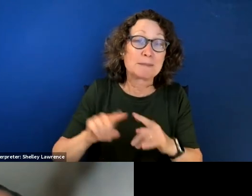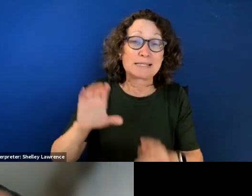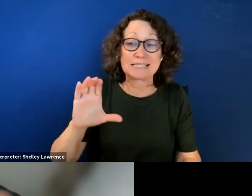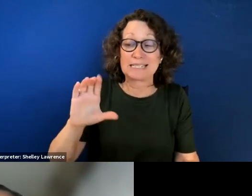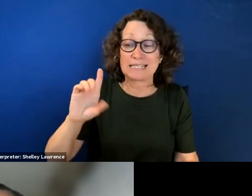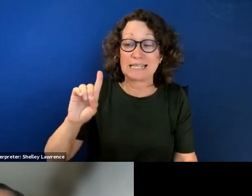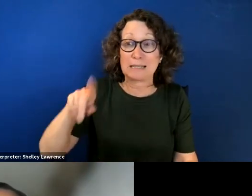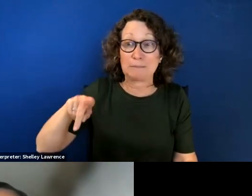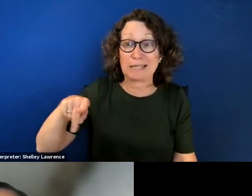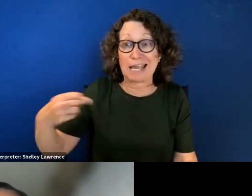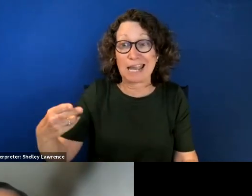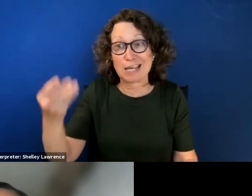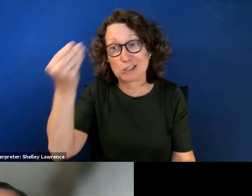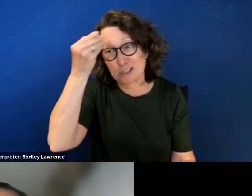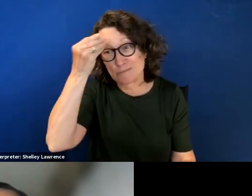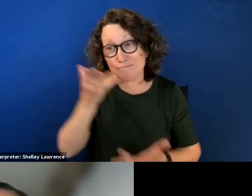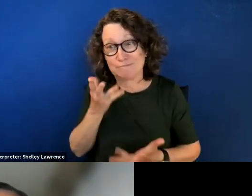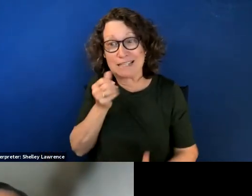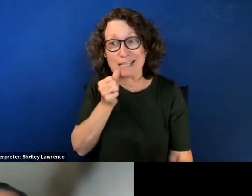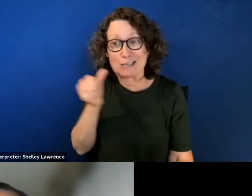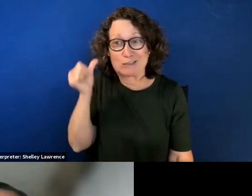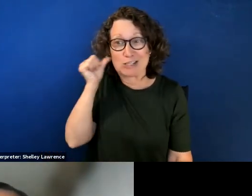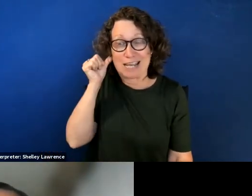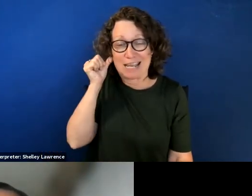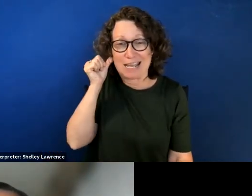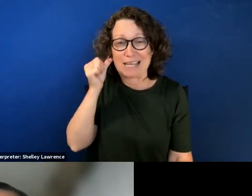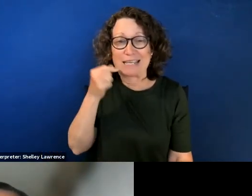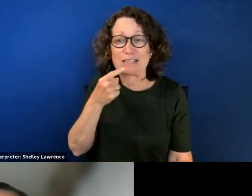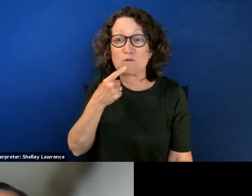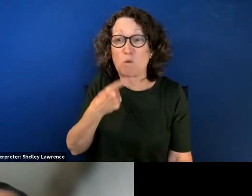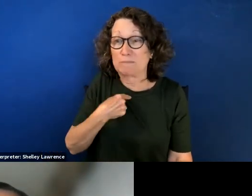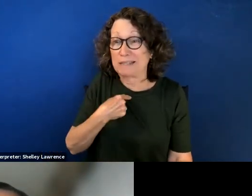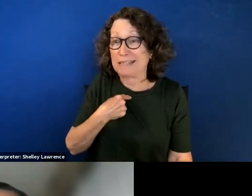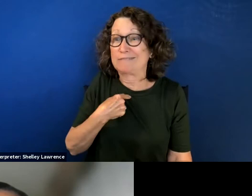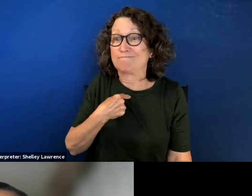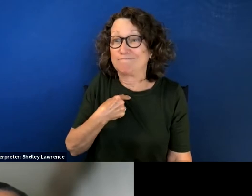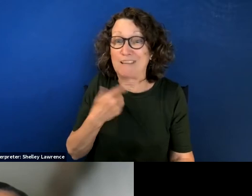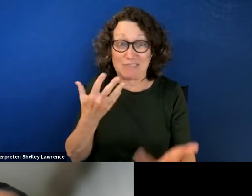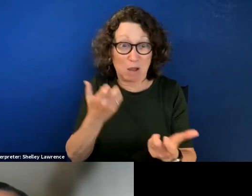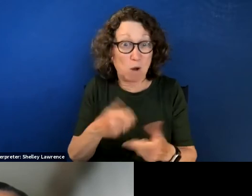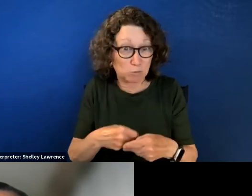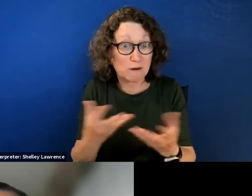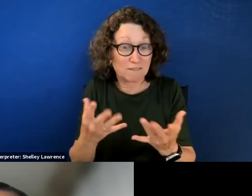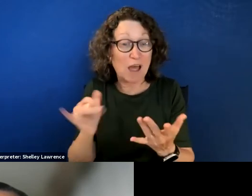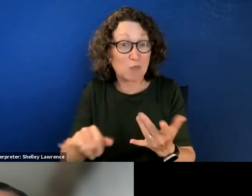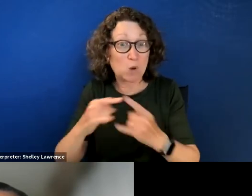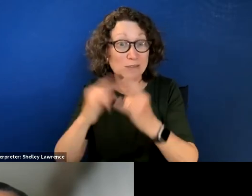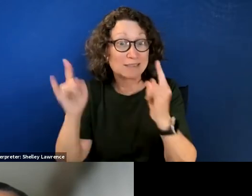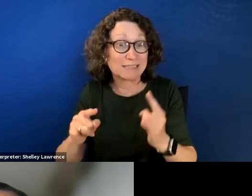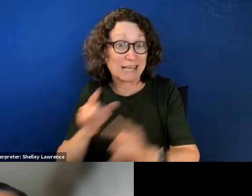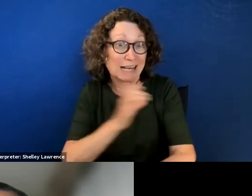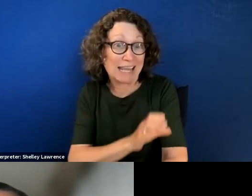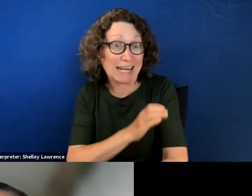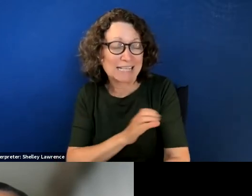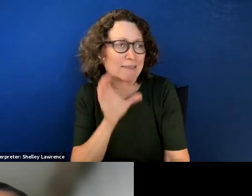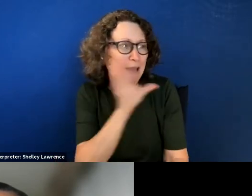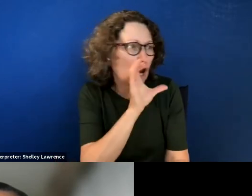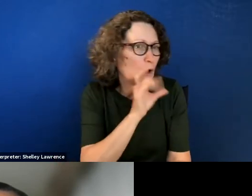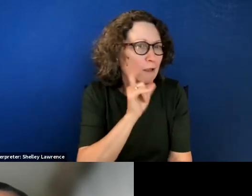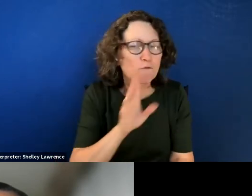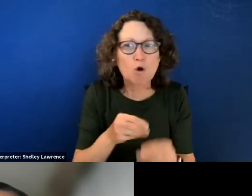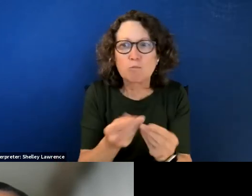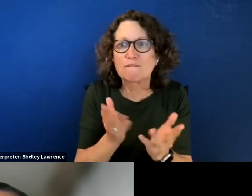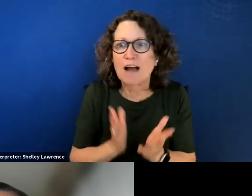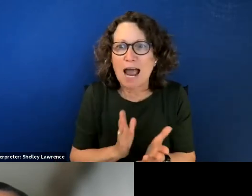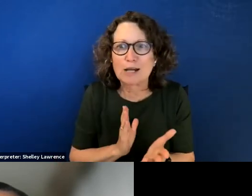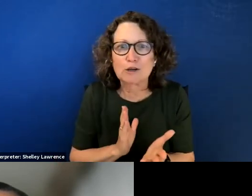CDPH did get back to me yesterday, in fact, and said they want to provide us with those pop-up clinics. They are looking for